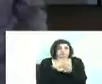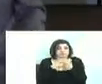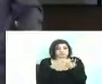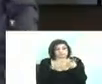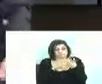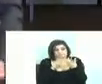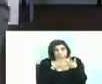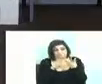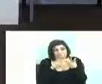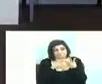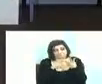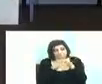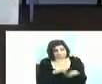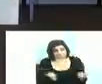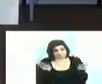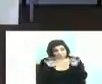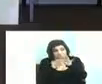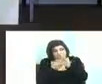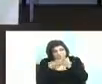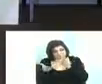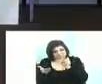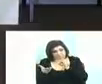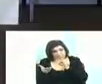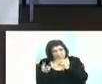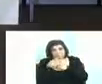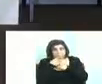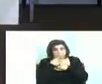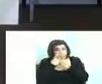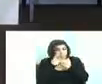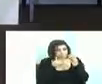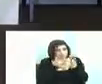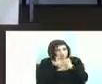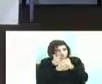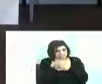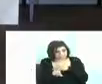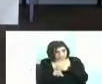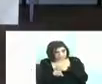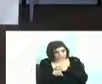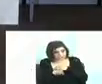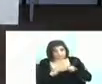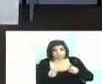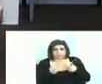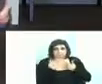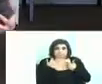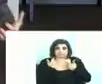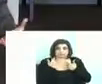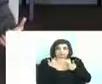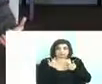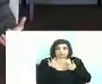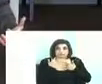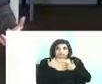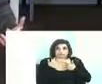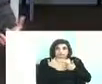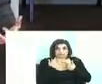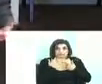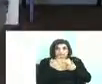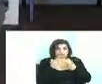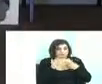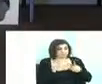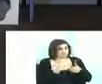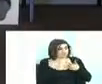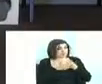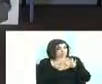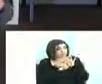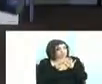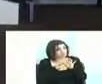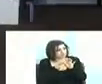third essential ingredient that she says we all need in order to live this wholehearted life, this life of joy, which I think